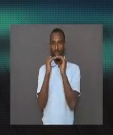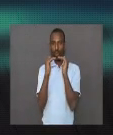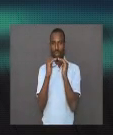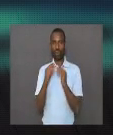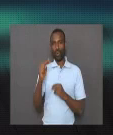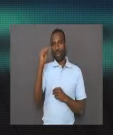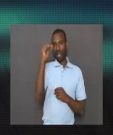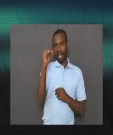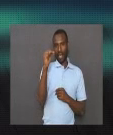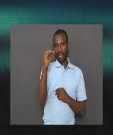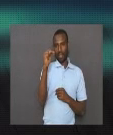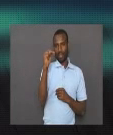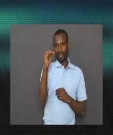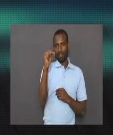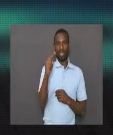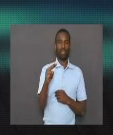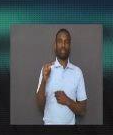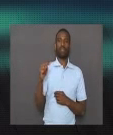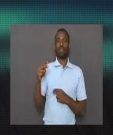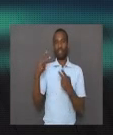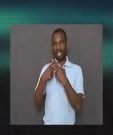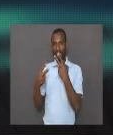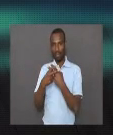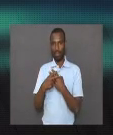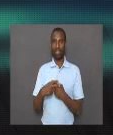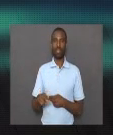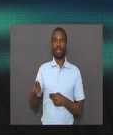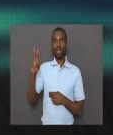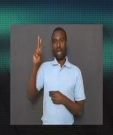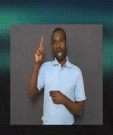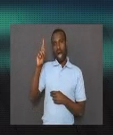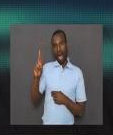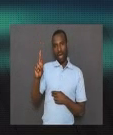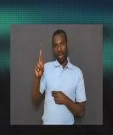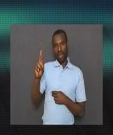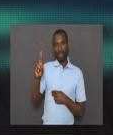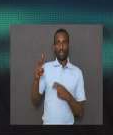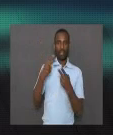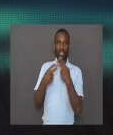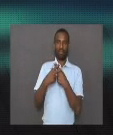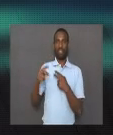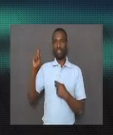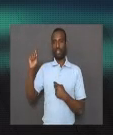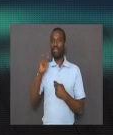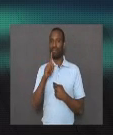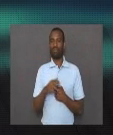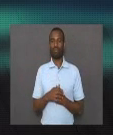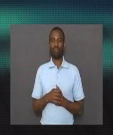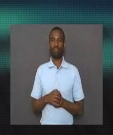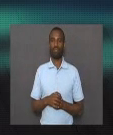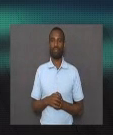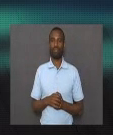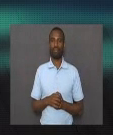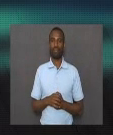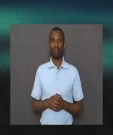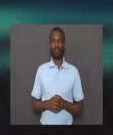number of moles times the molar gas constant multiplied